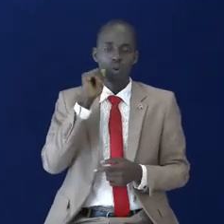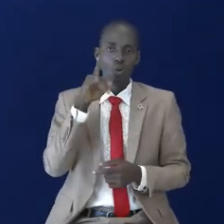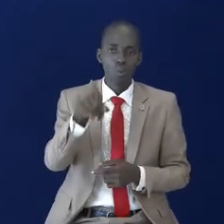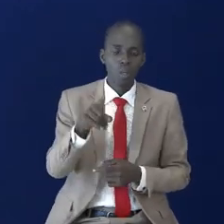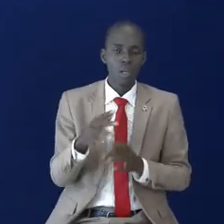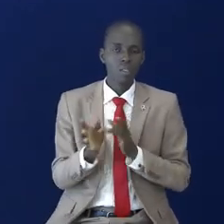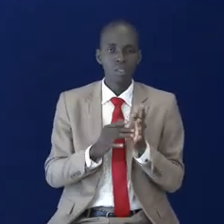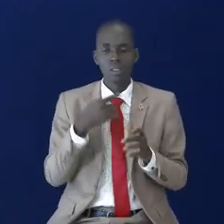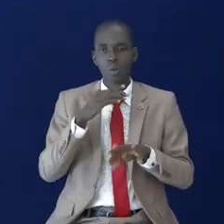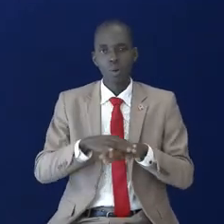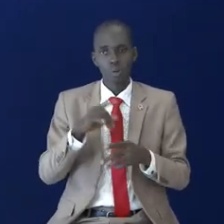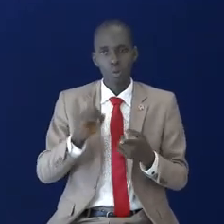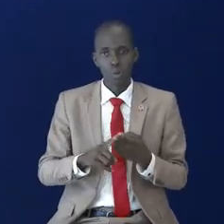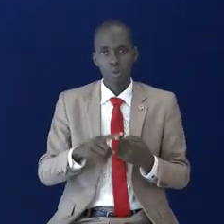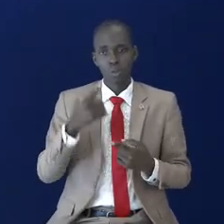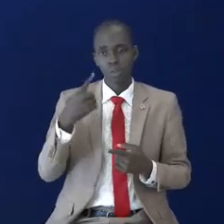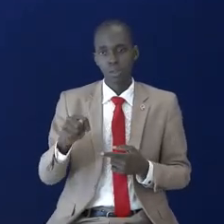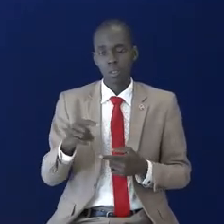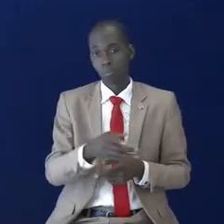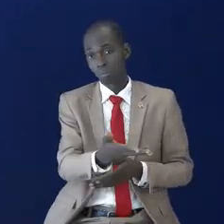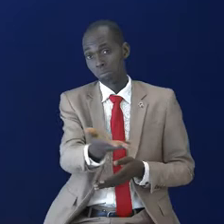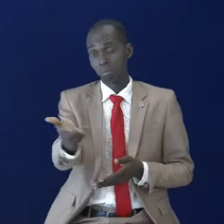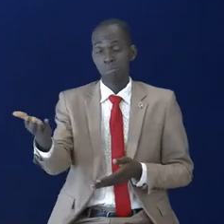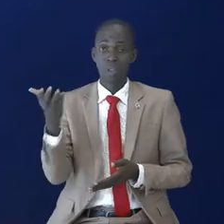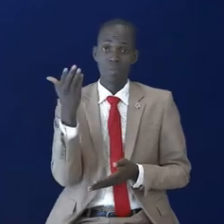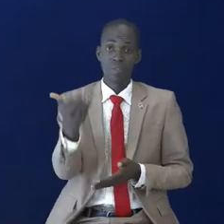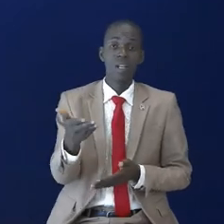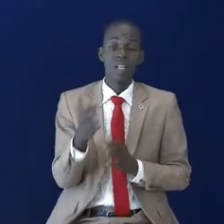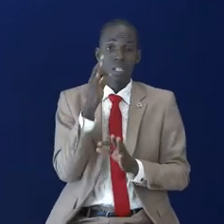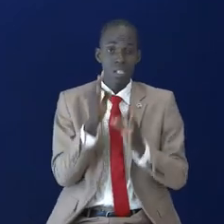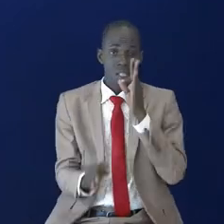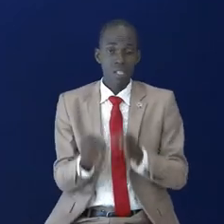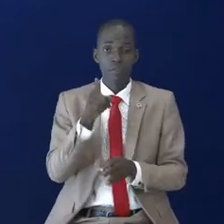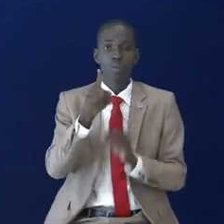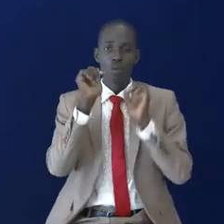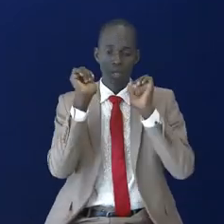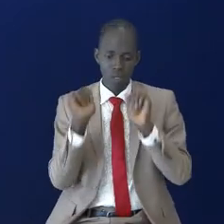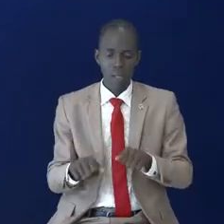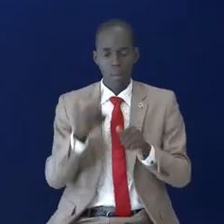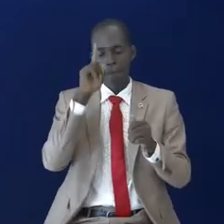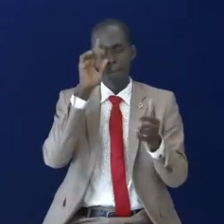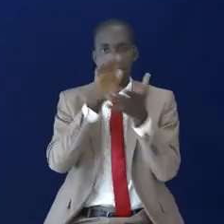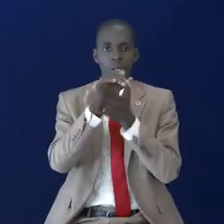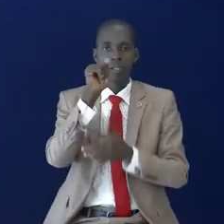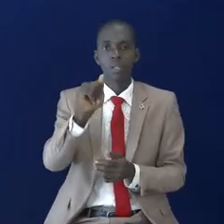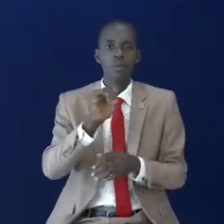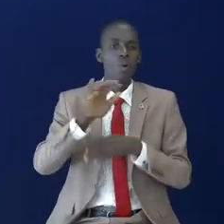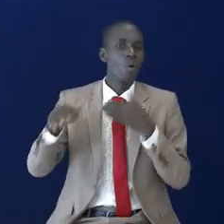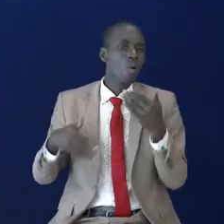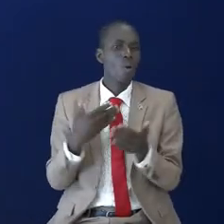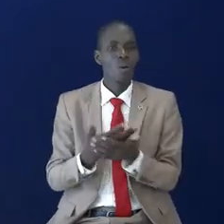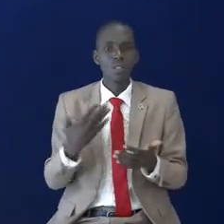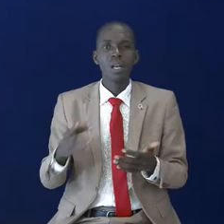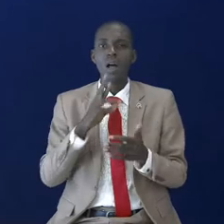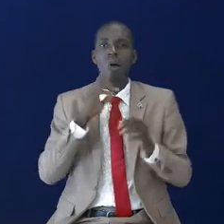and Jesus said unto them there, if thou canst believe, all things